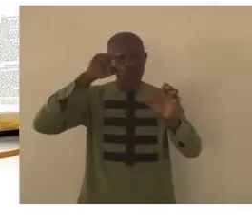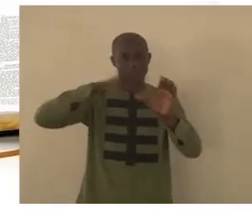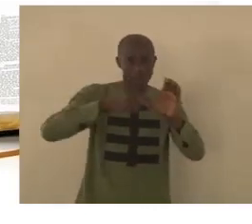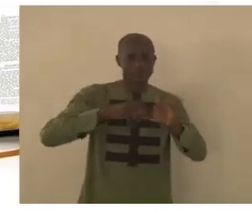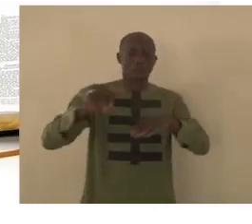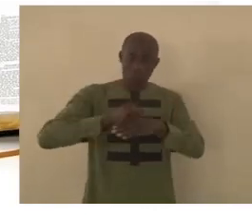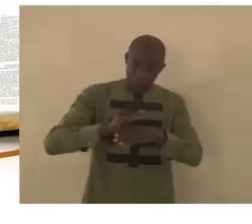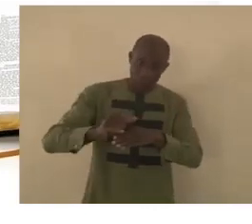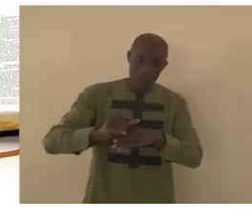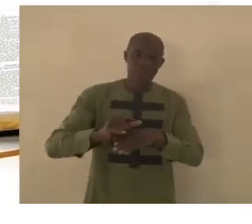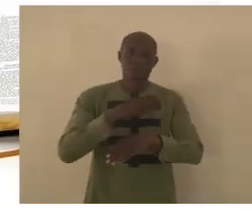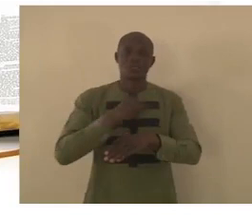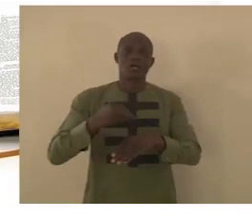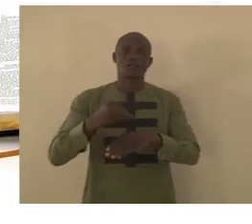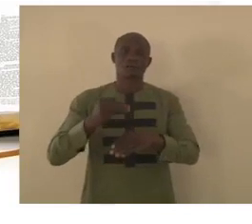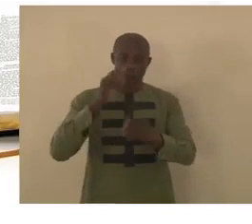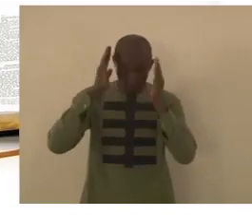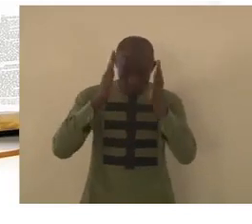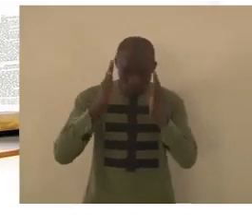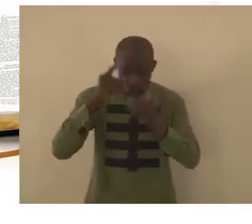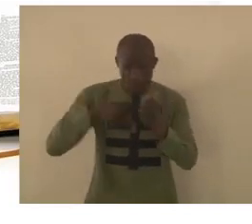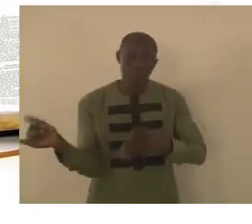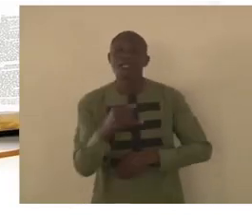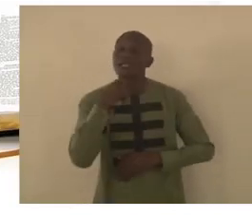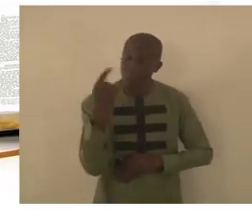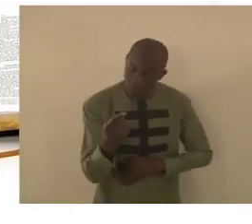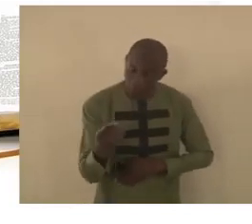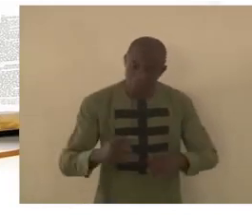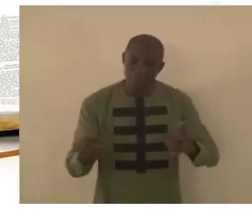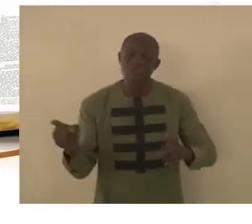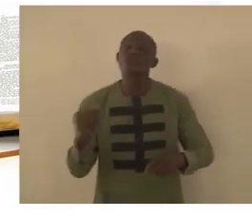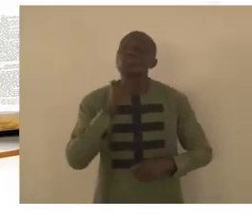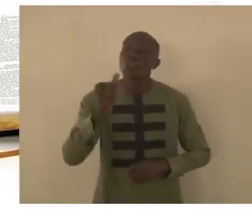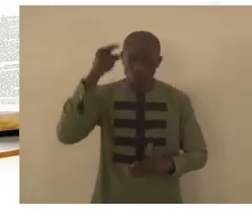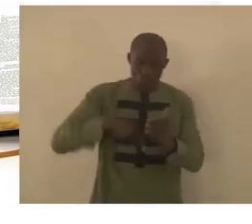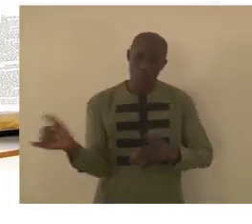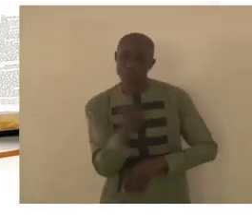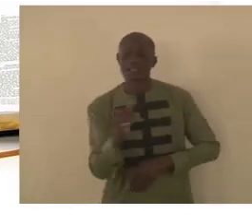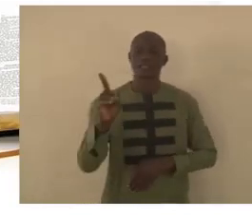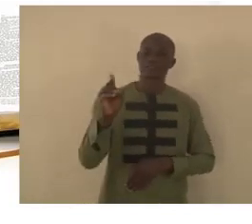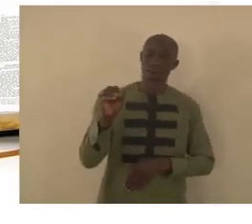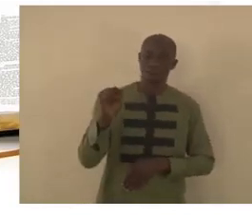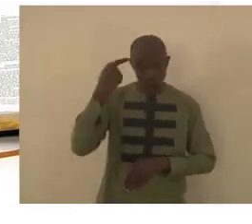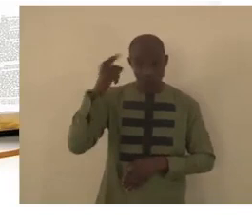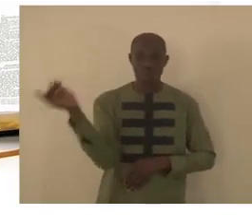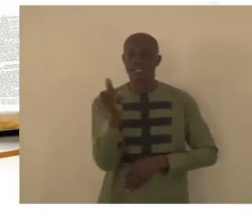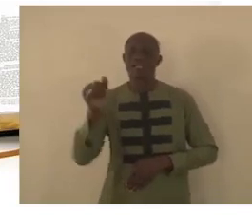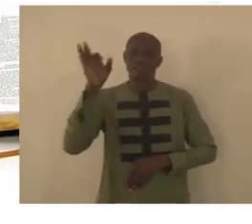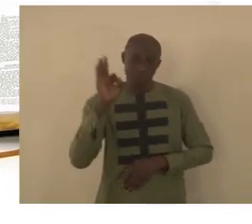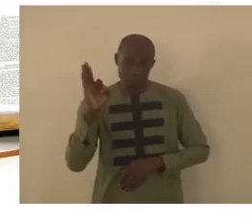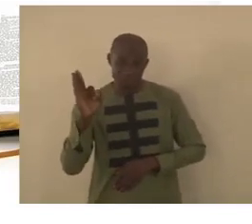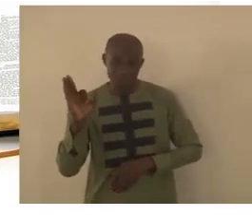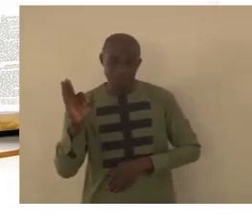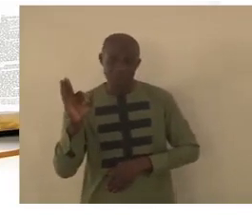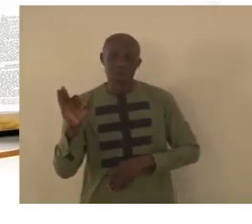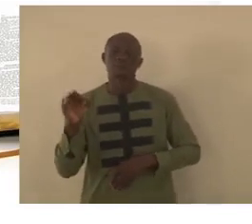So practice and observe whatever they tell you, but not what they do. For they preach,